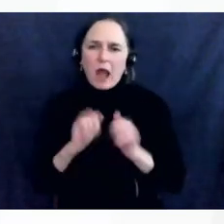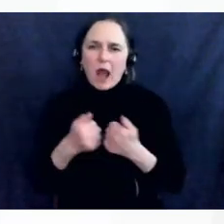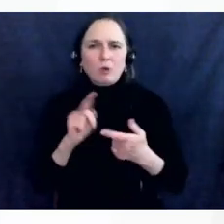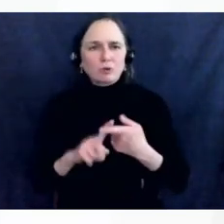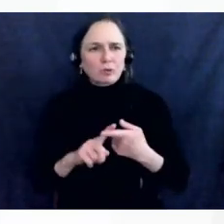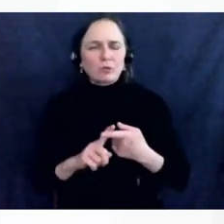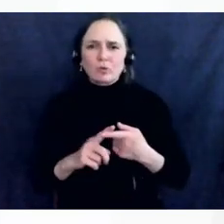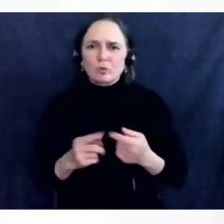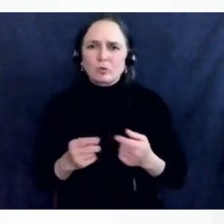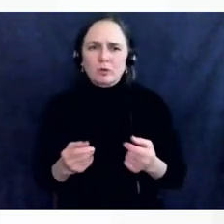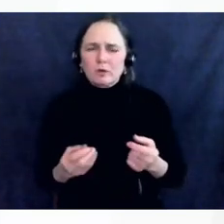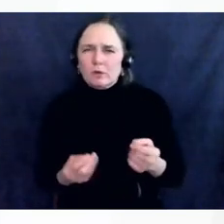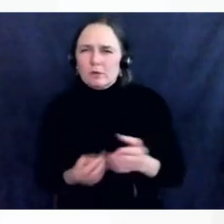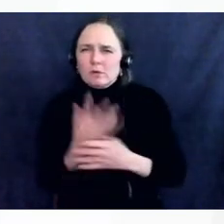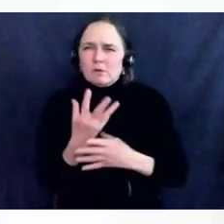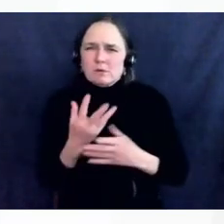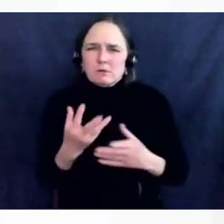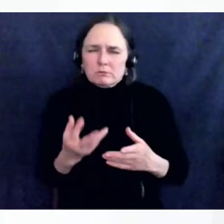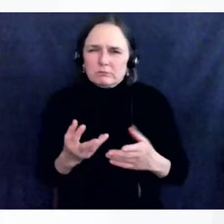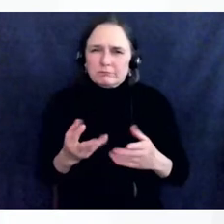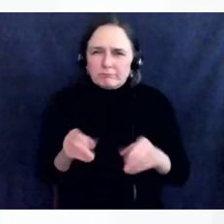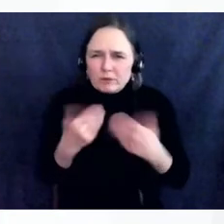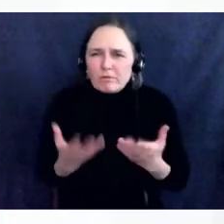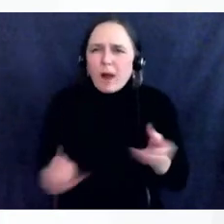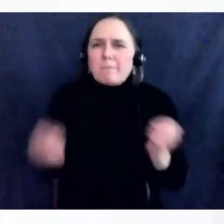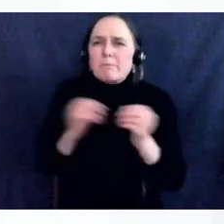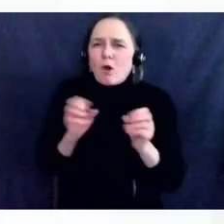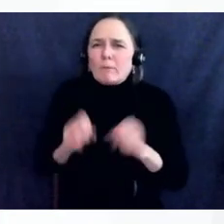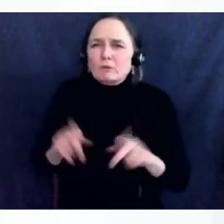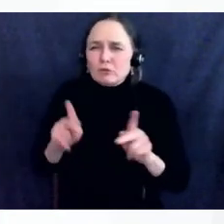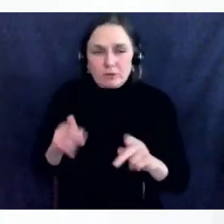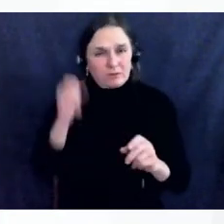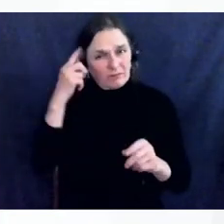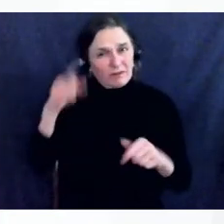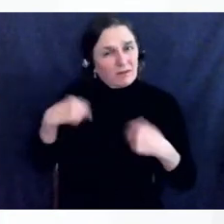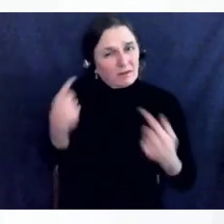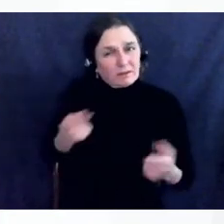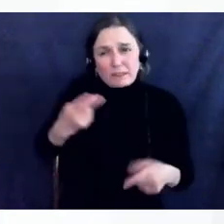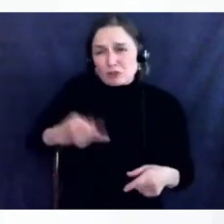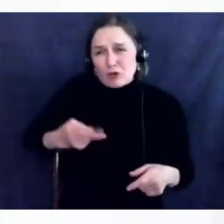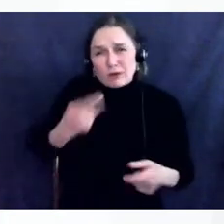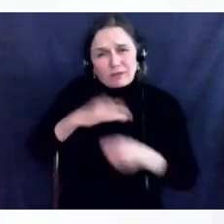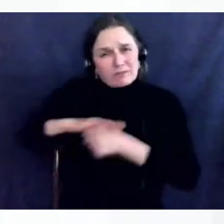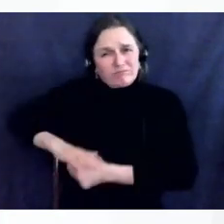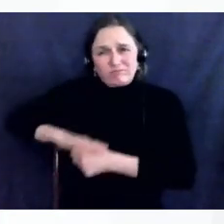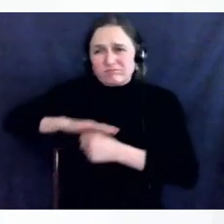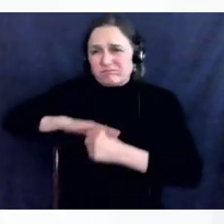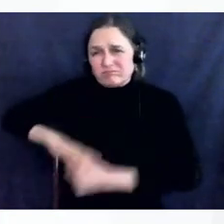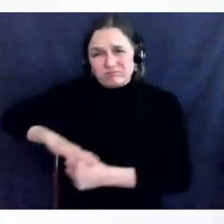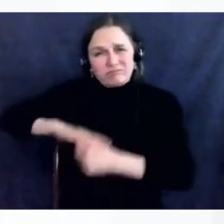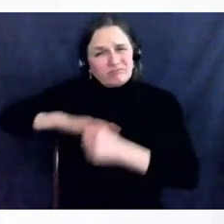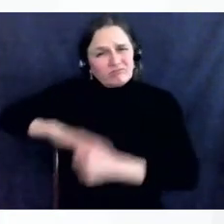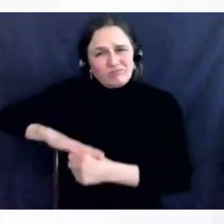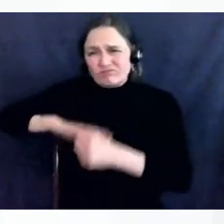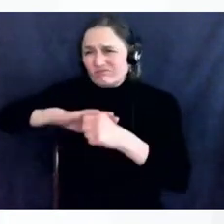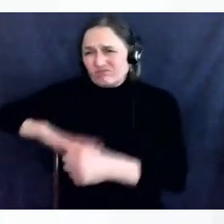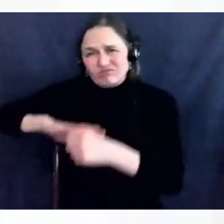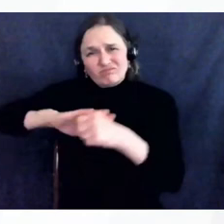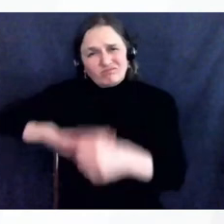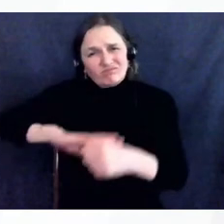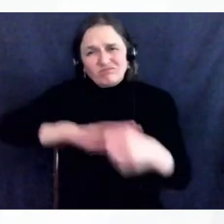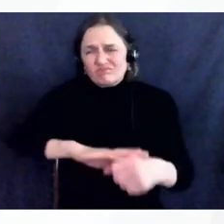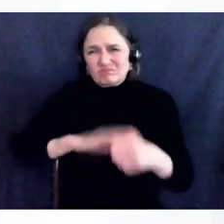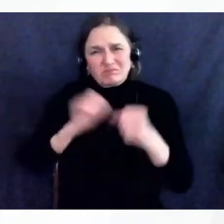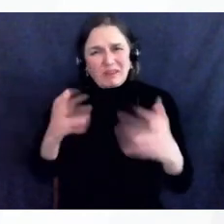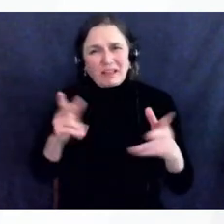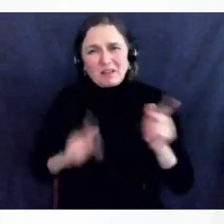out or given over only limited access. We don't want to just look diverse, we want to be diverse, and we want our